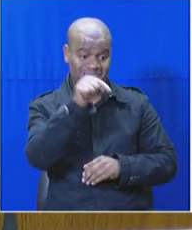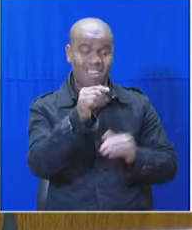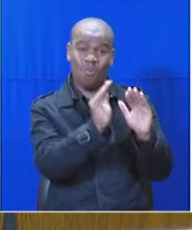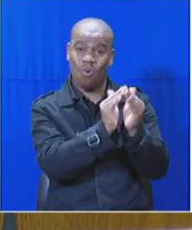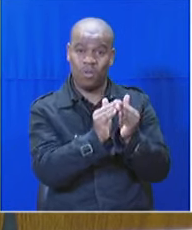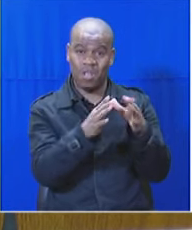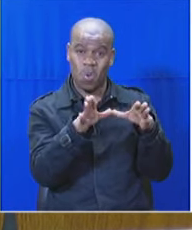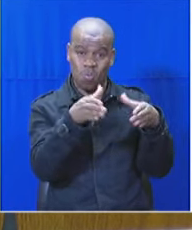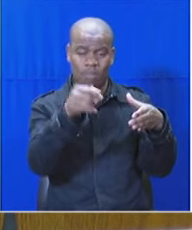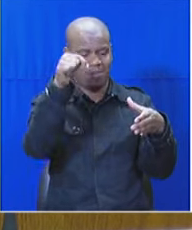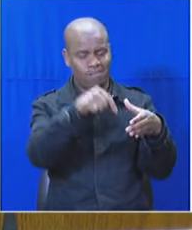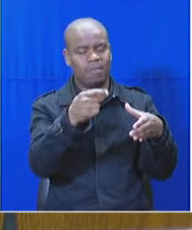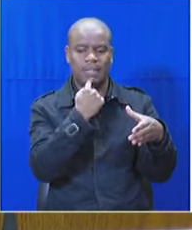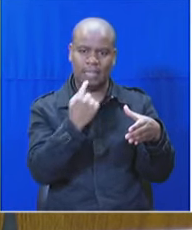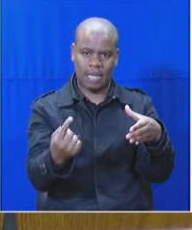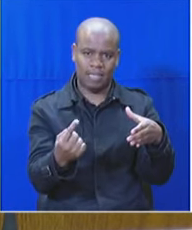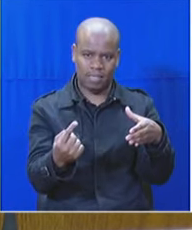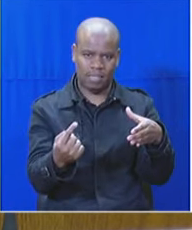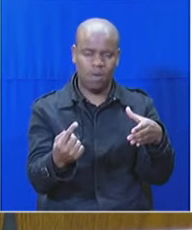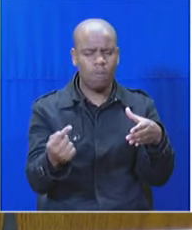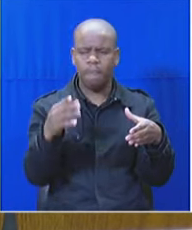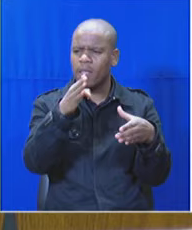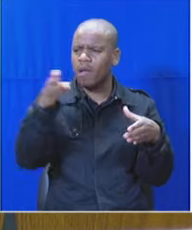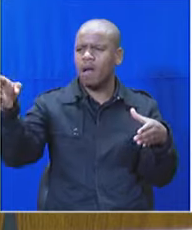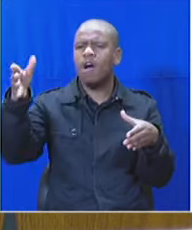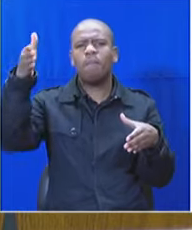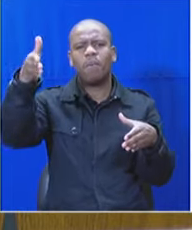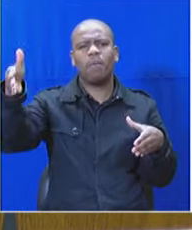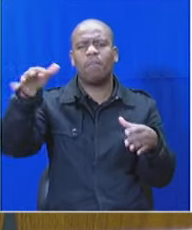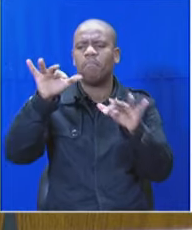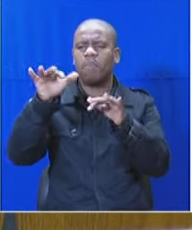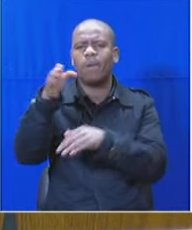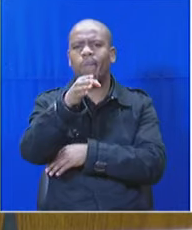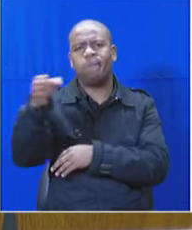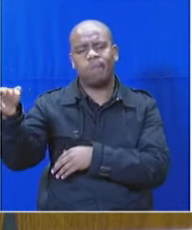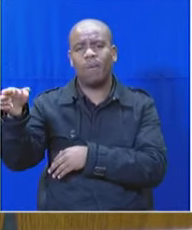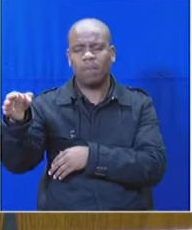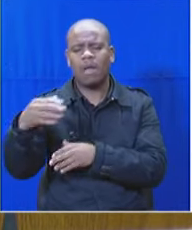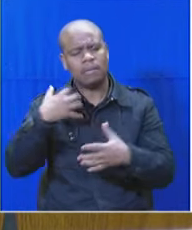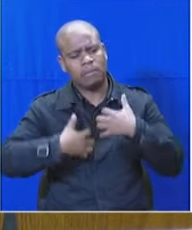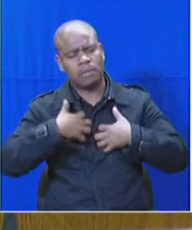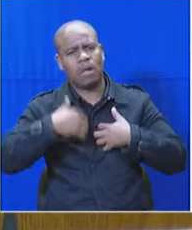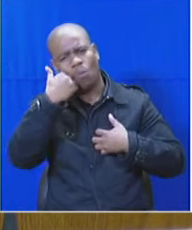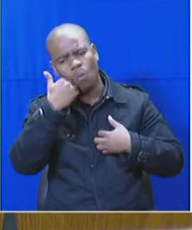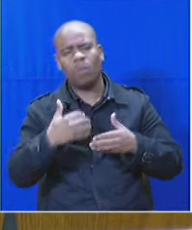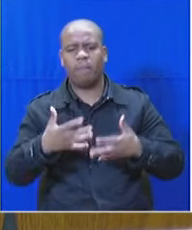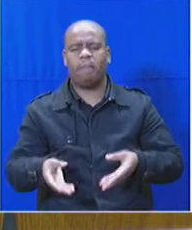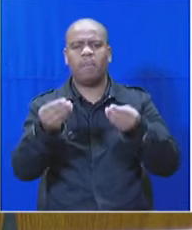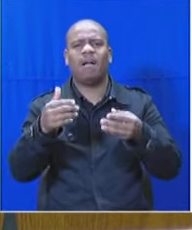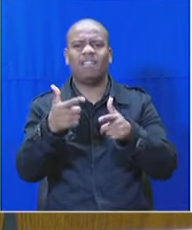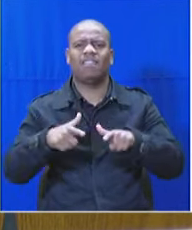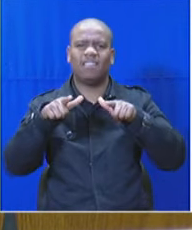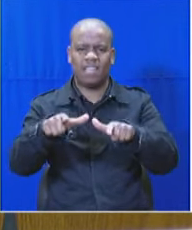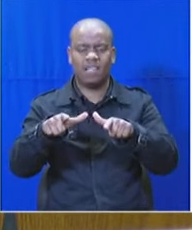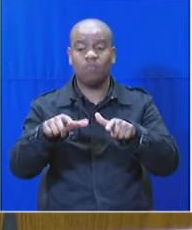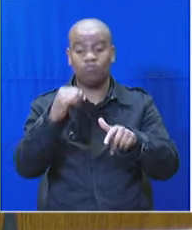that speak for people who are out there who don't have but seek to have land and therefore produce and have a